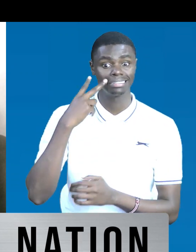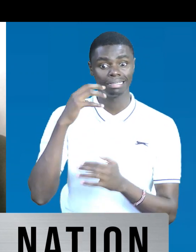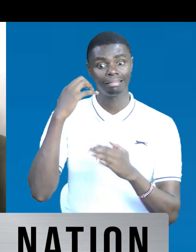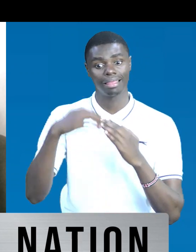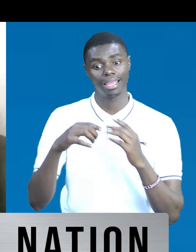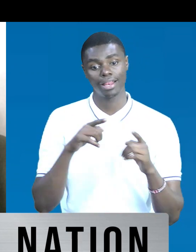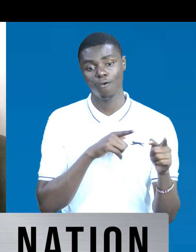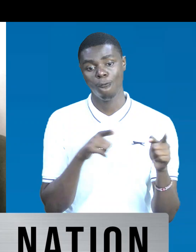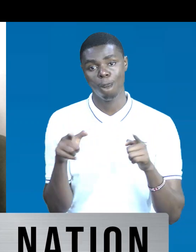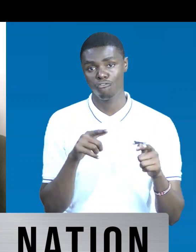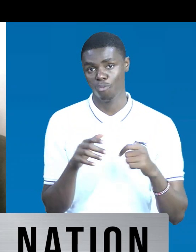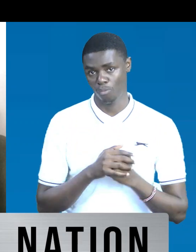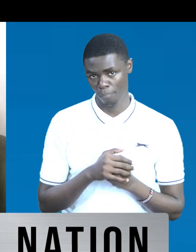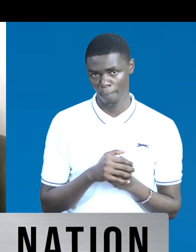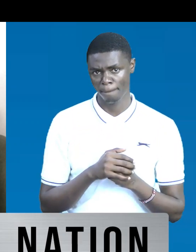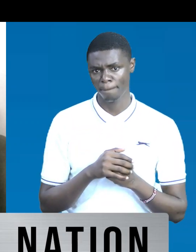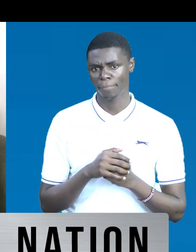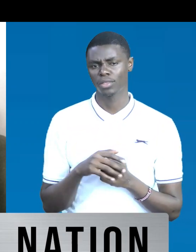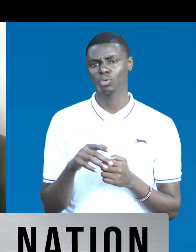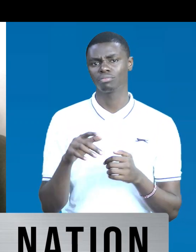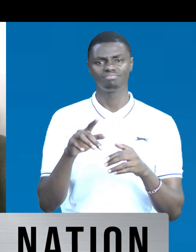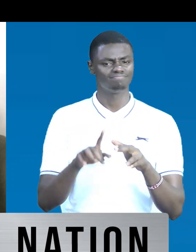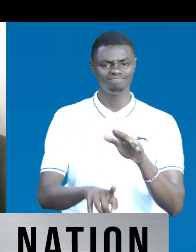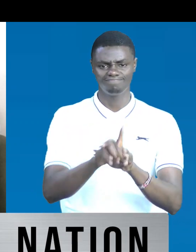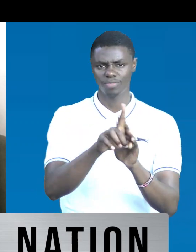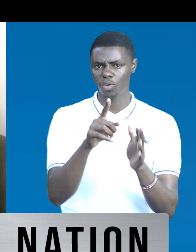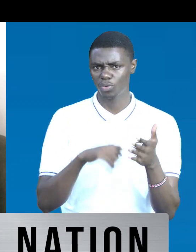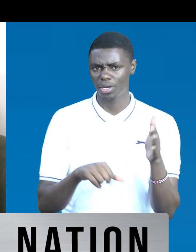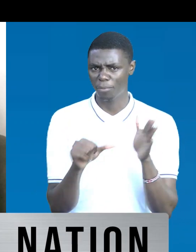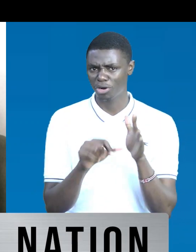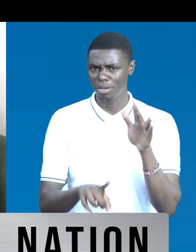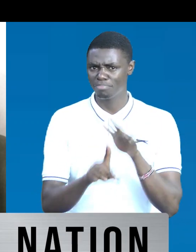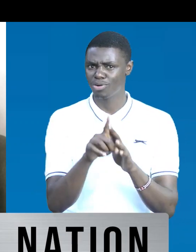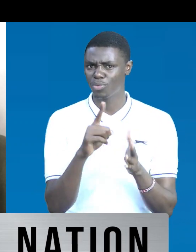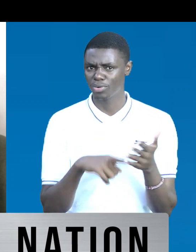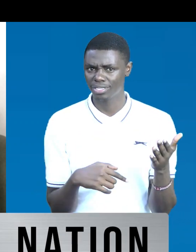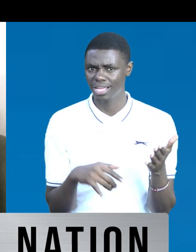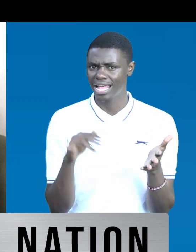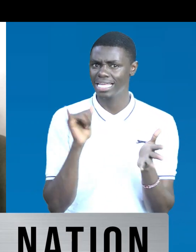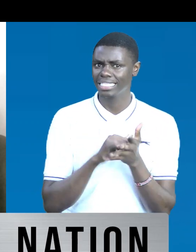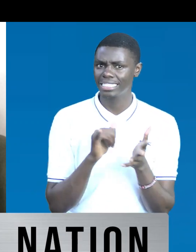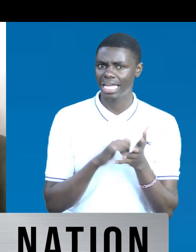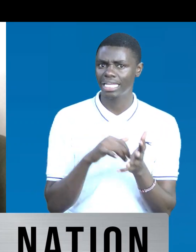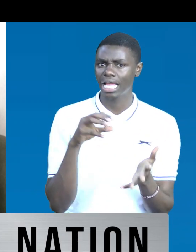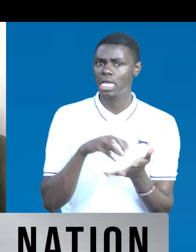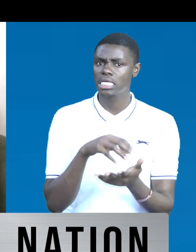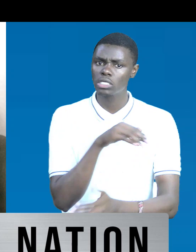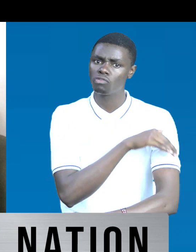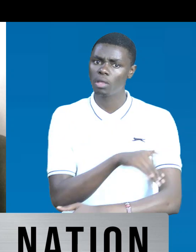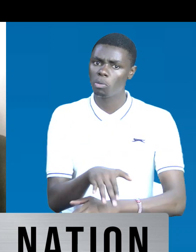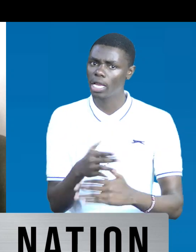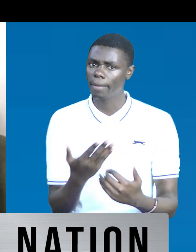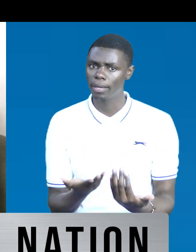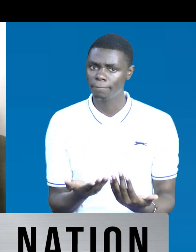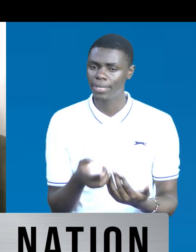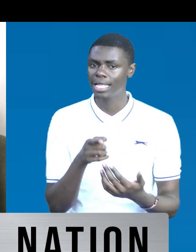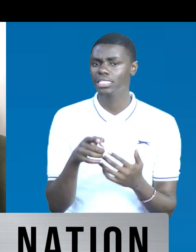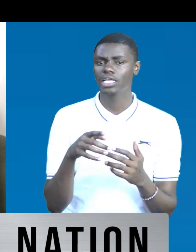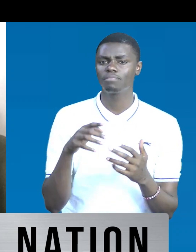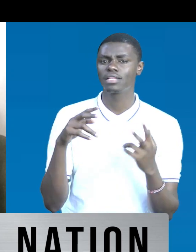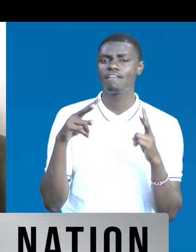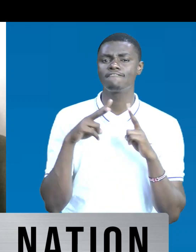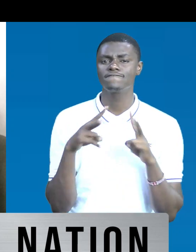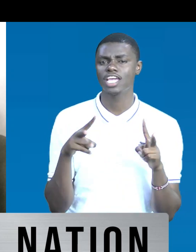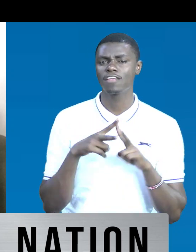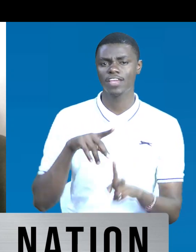sight. What triggered this? Is it that incident at the border? This has been a very